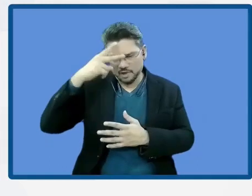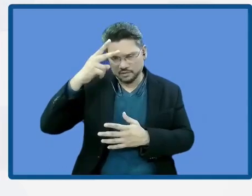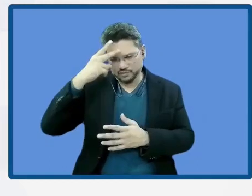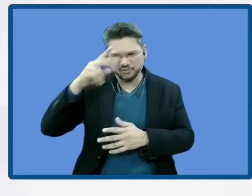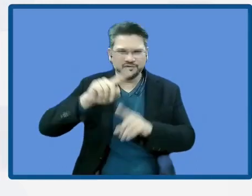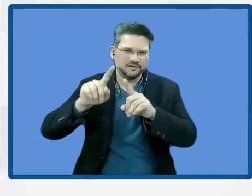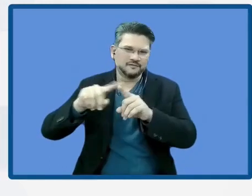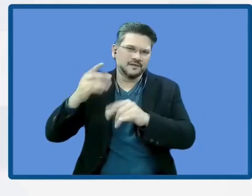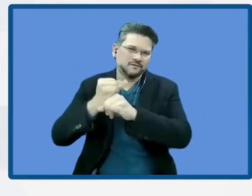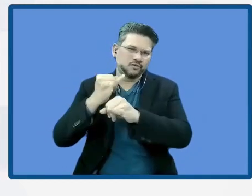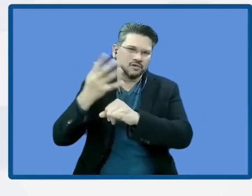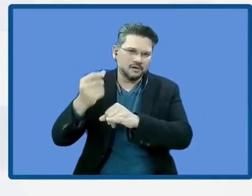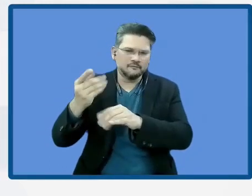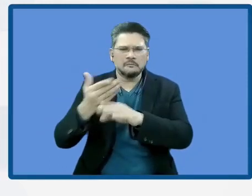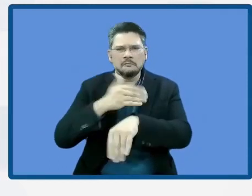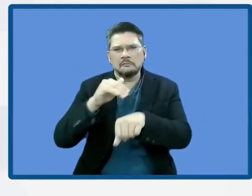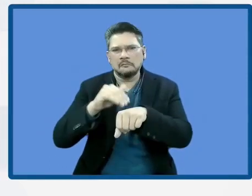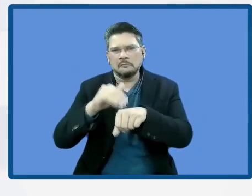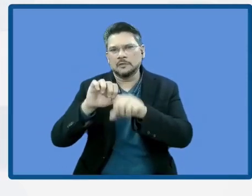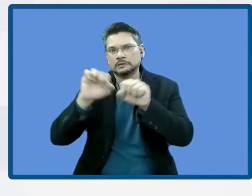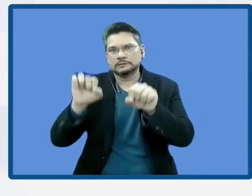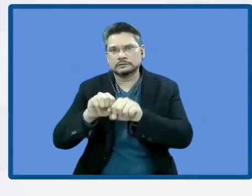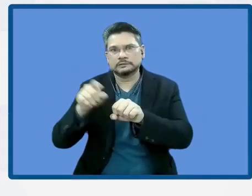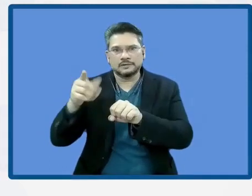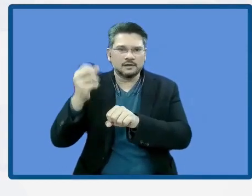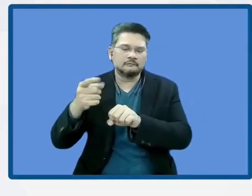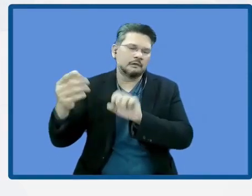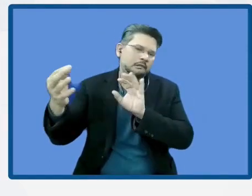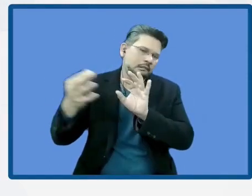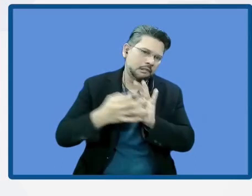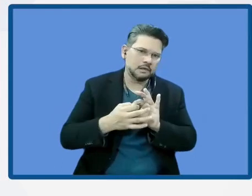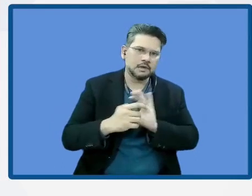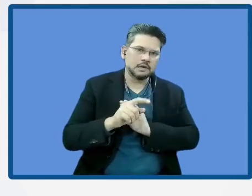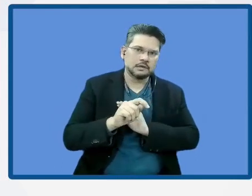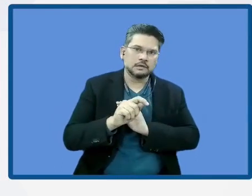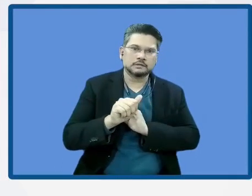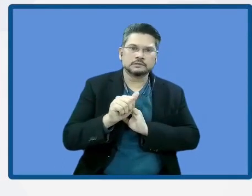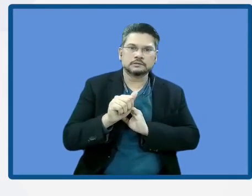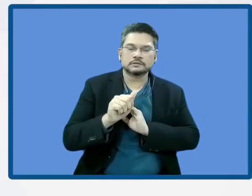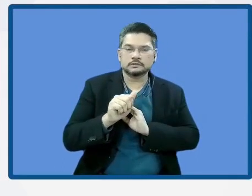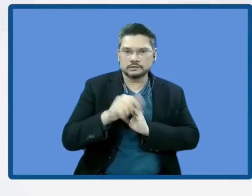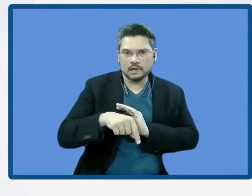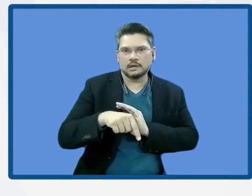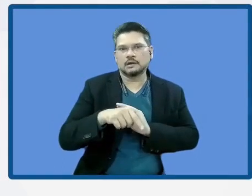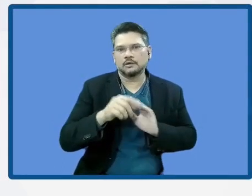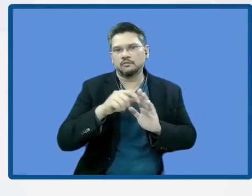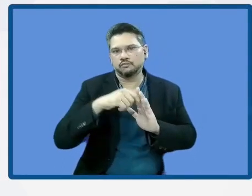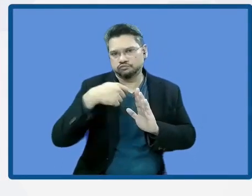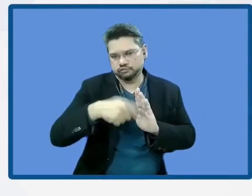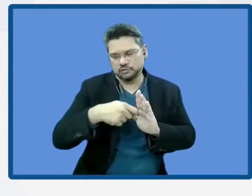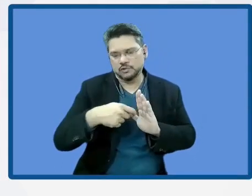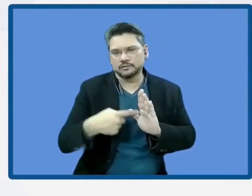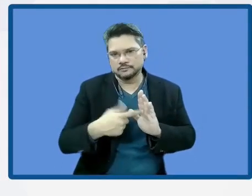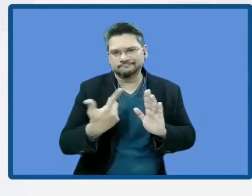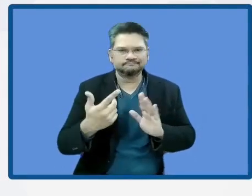and they're also deeply connected to our TAC project. They're providing scientific and technical support to our program. So,